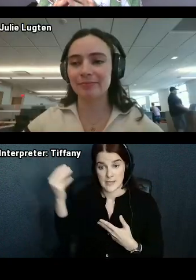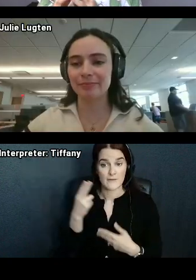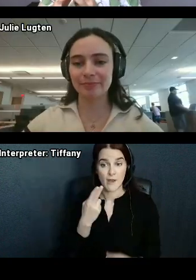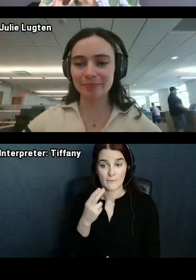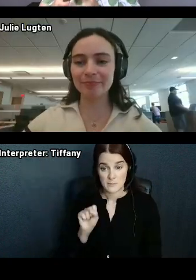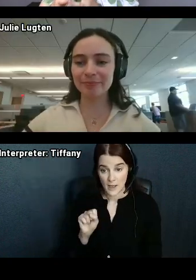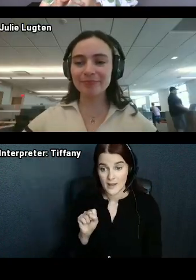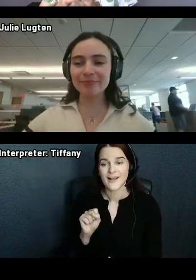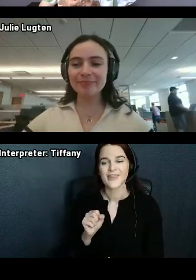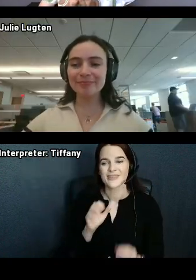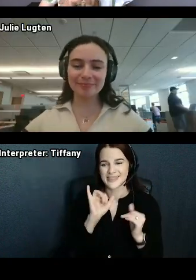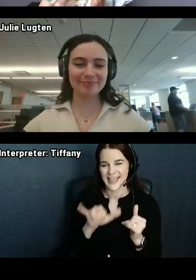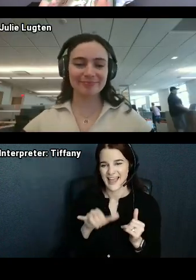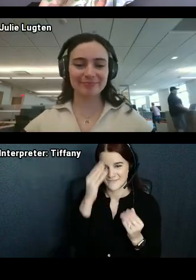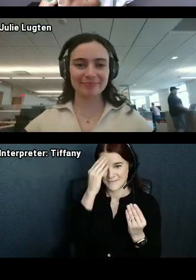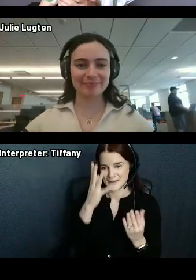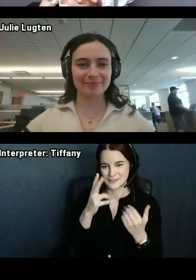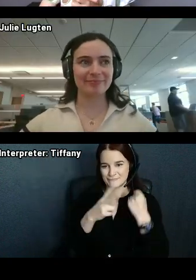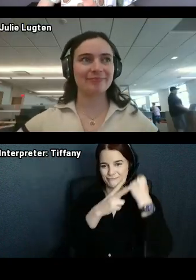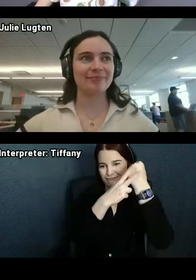Right on. Perfect.